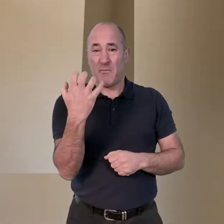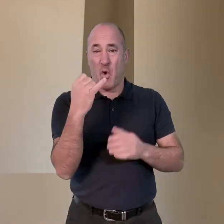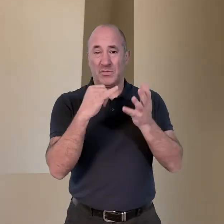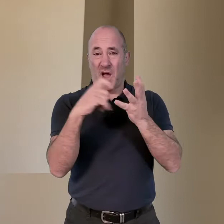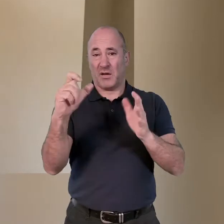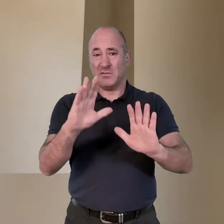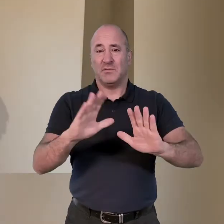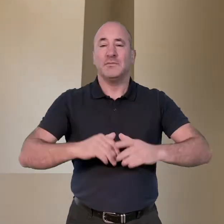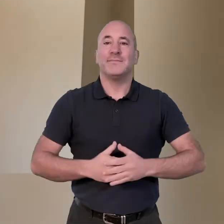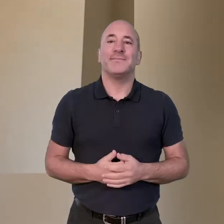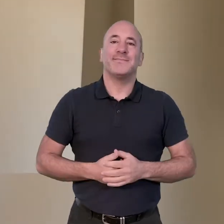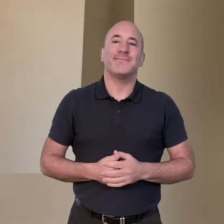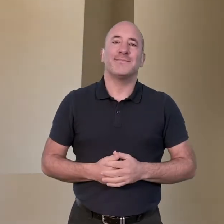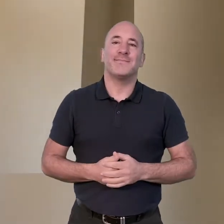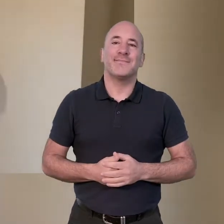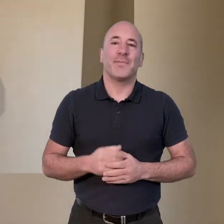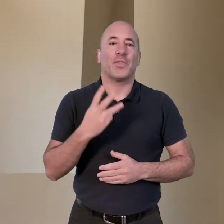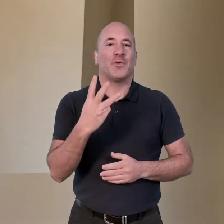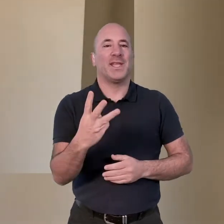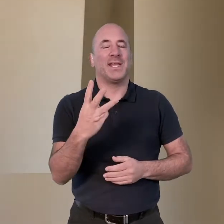Excellent. We've got 5 seconds left.